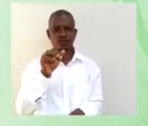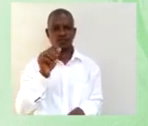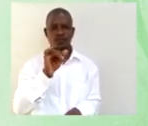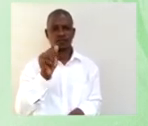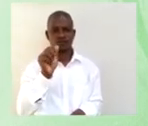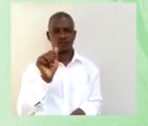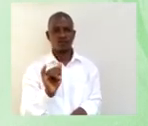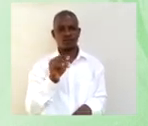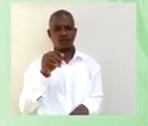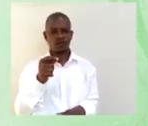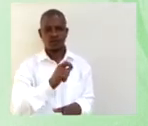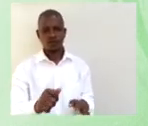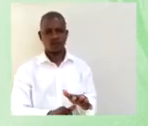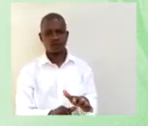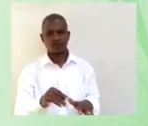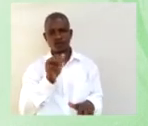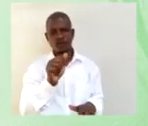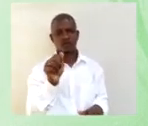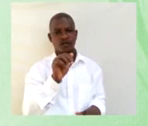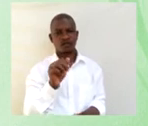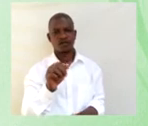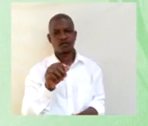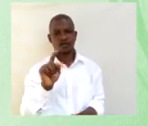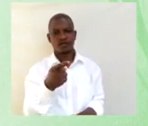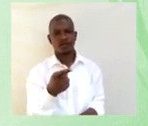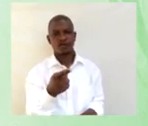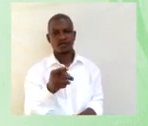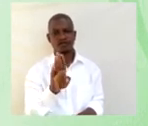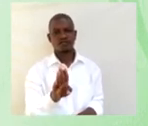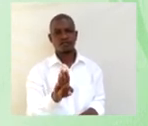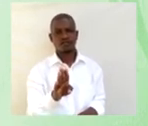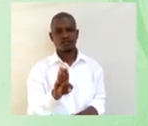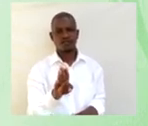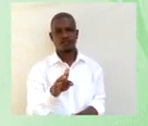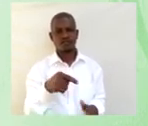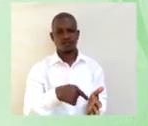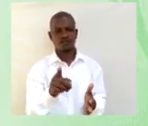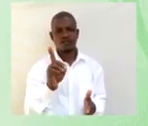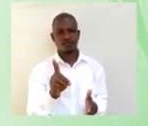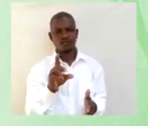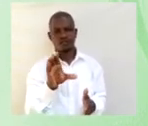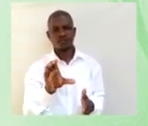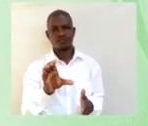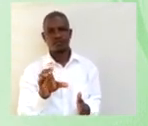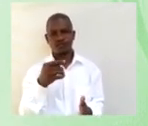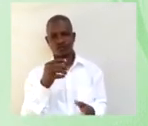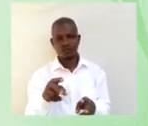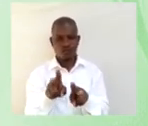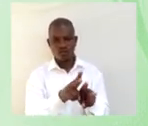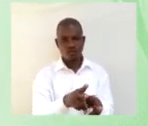S-A-Y-S, A-Y underlined. A, fez. B, paid.